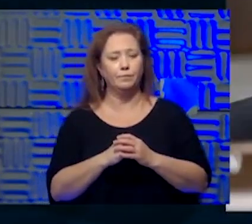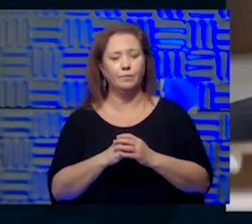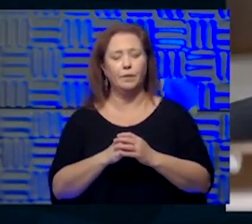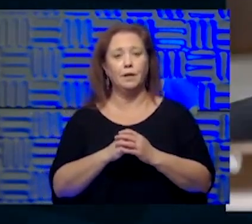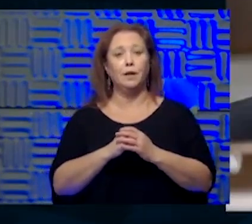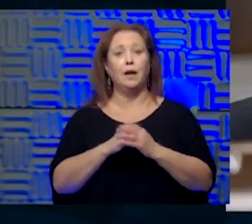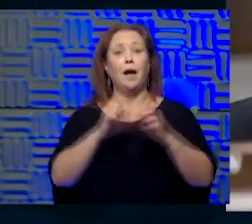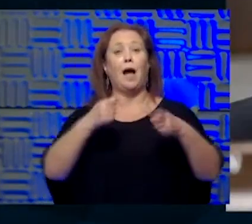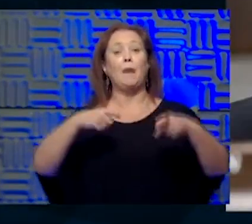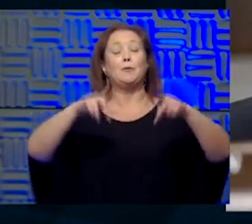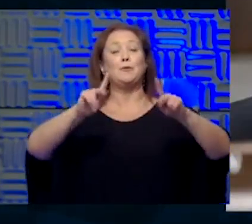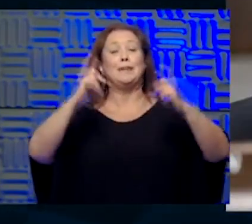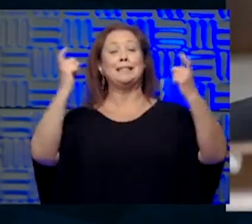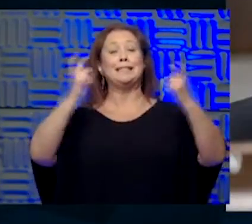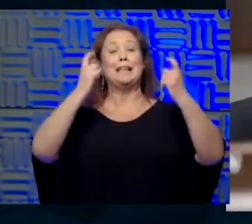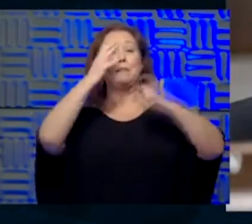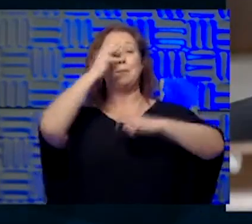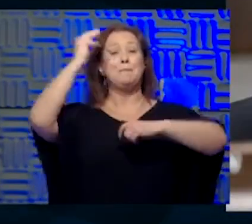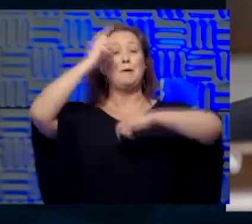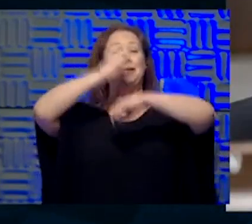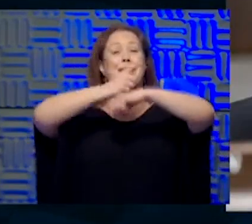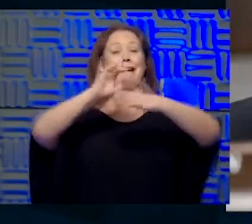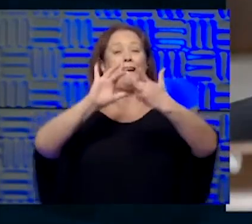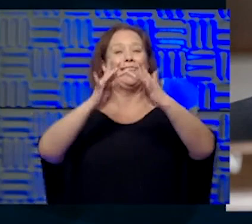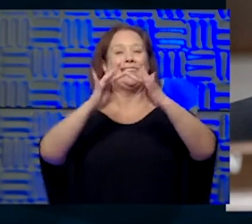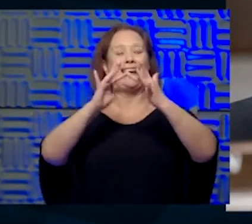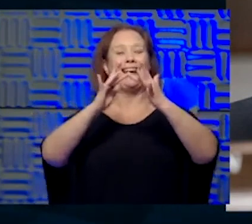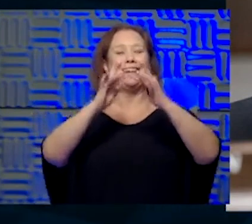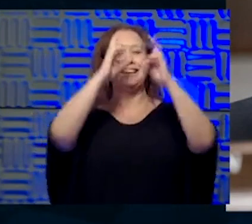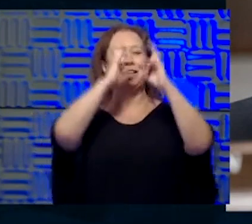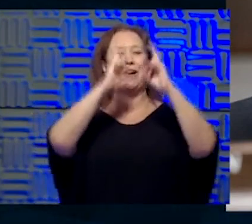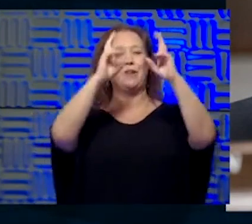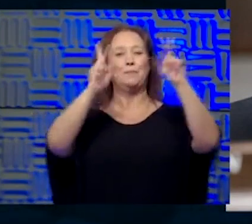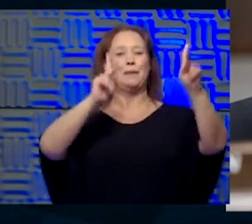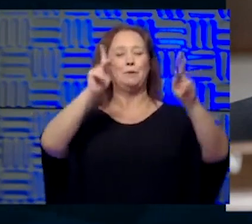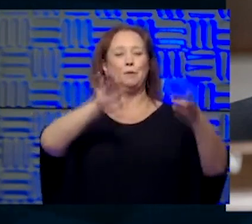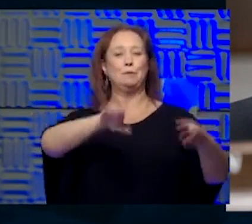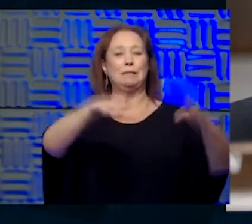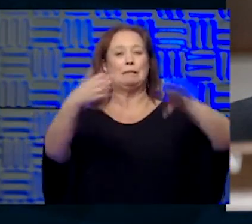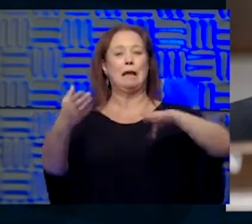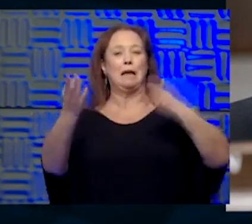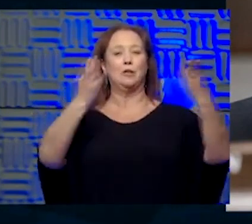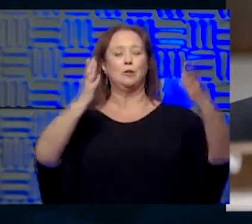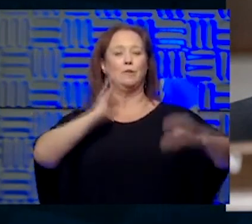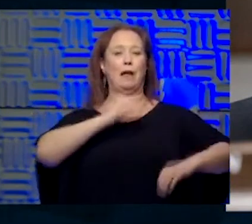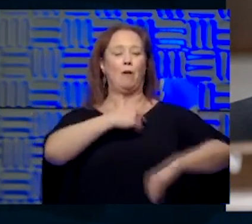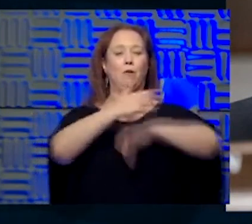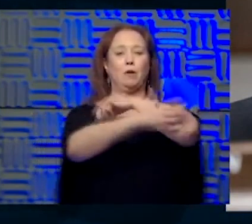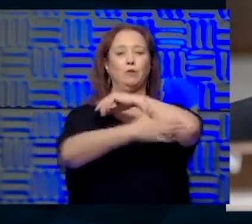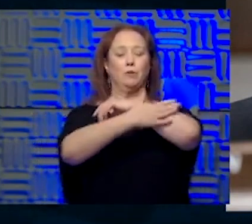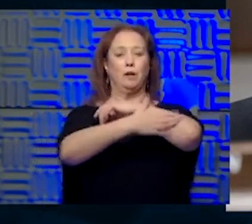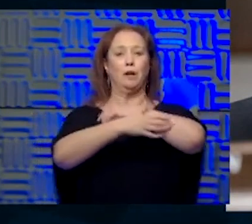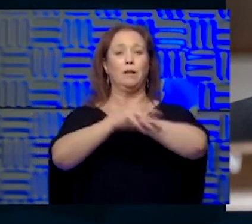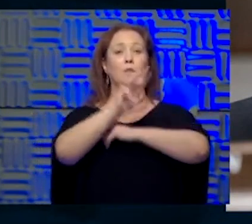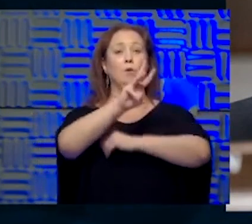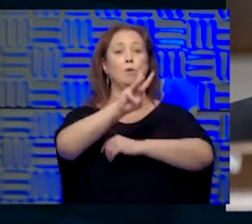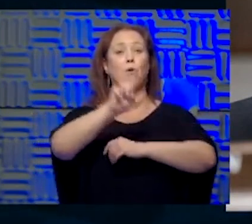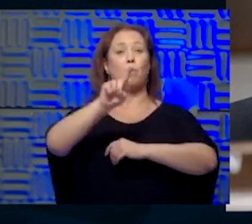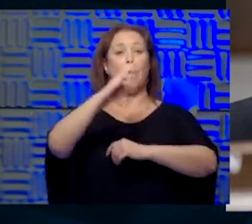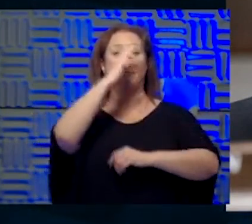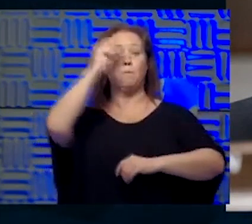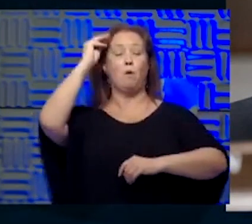Virtual opportunities to celebrate Memorial Day, to honor those who served our country, those who died. I'll participate in one at the World War I